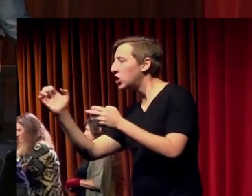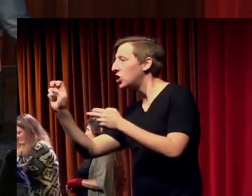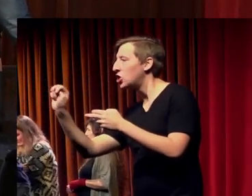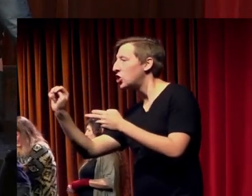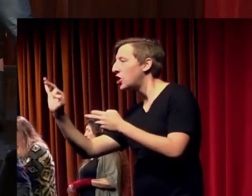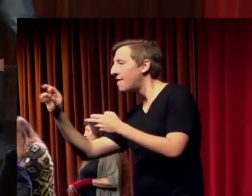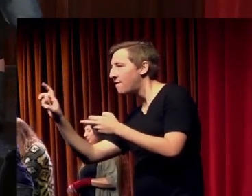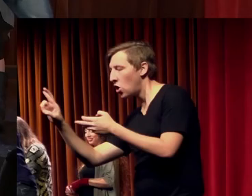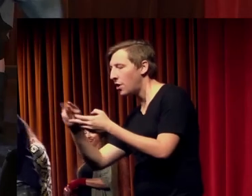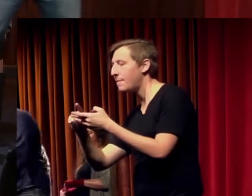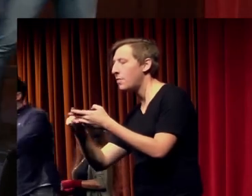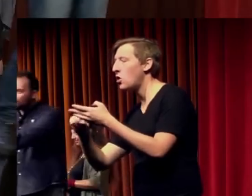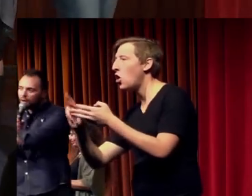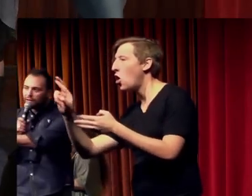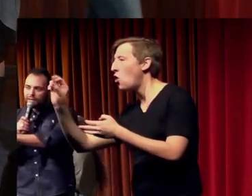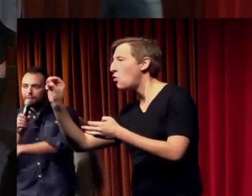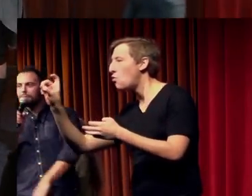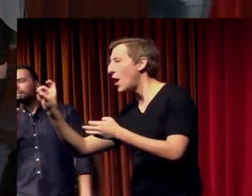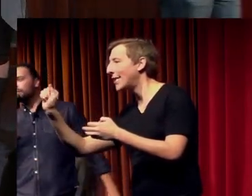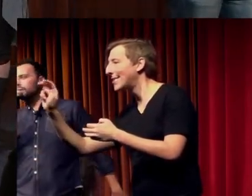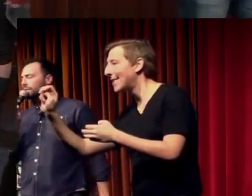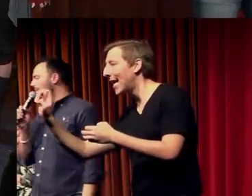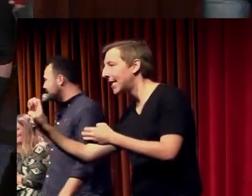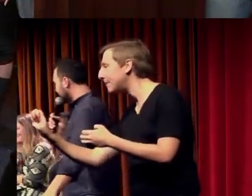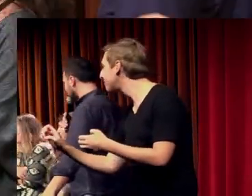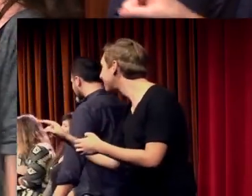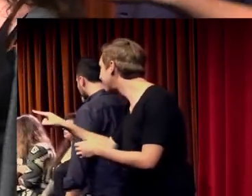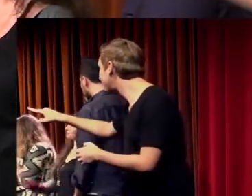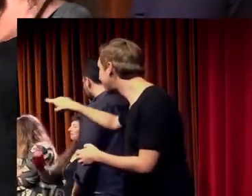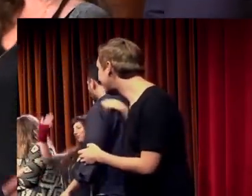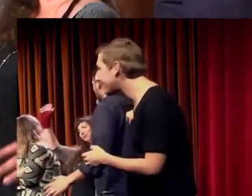later. Roxanne. All right, give it up for audience members.